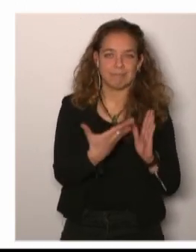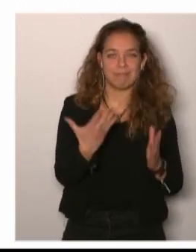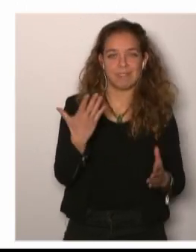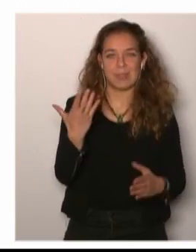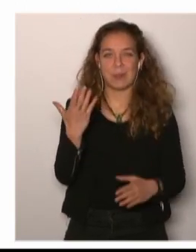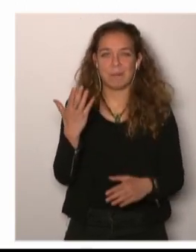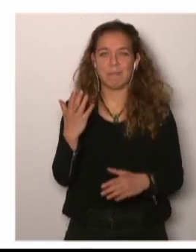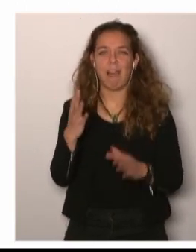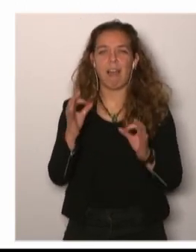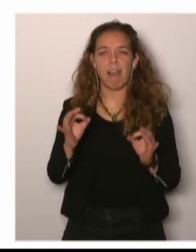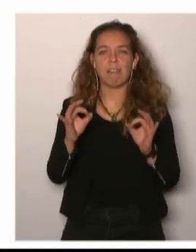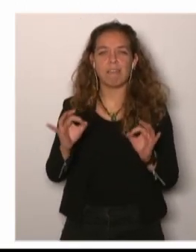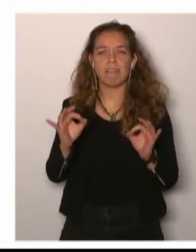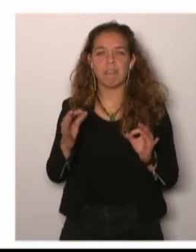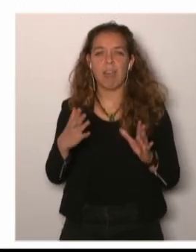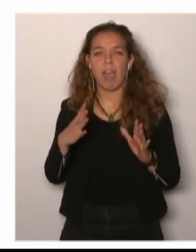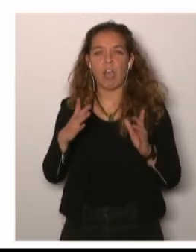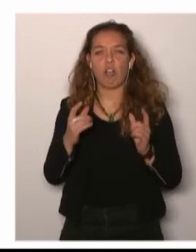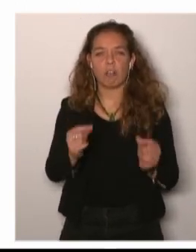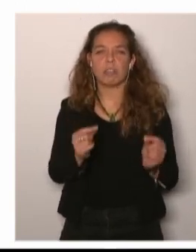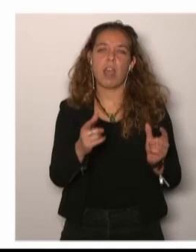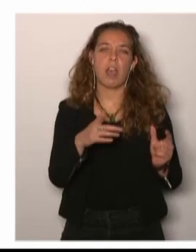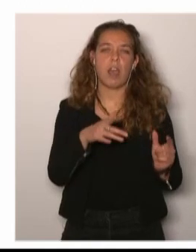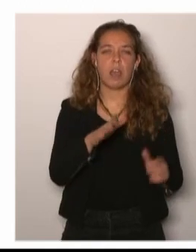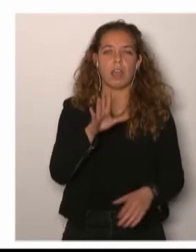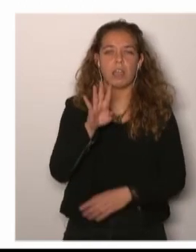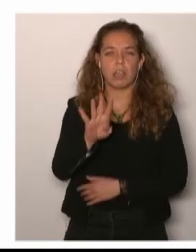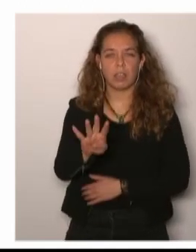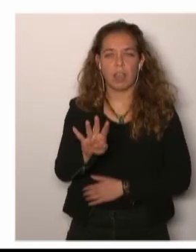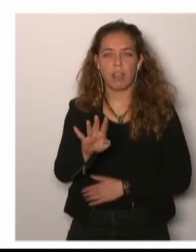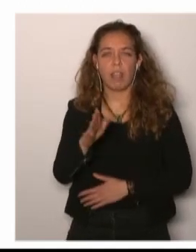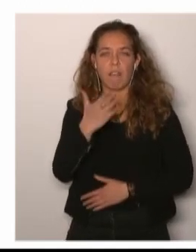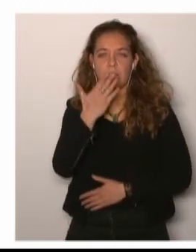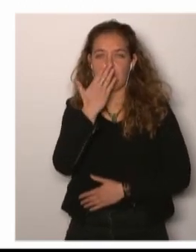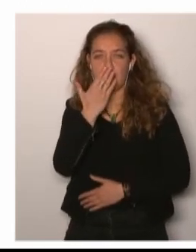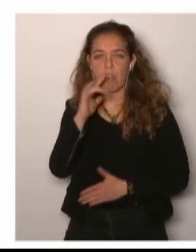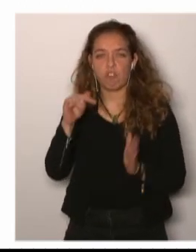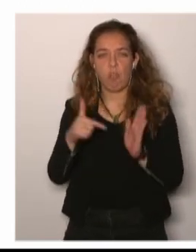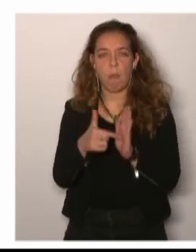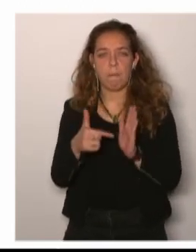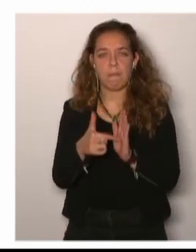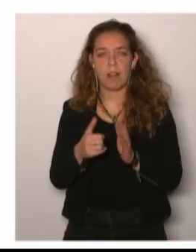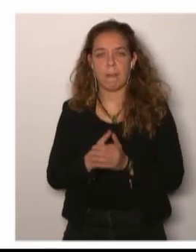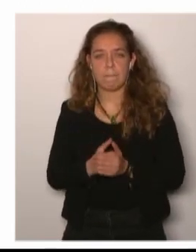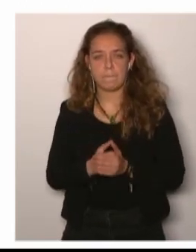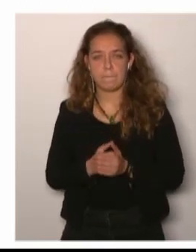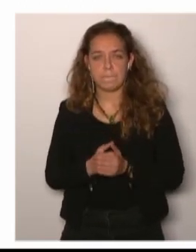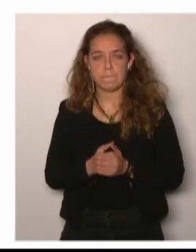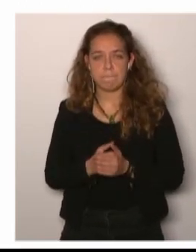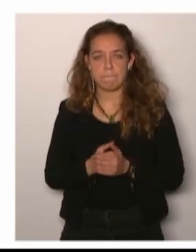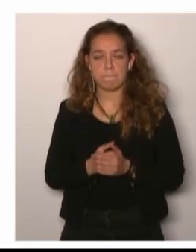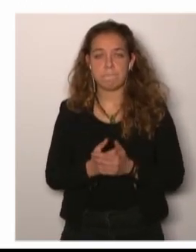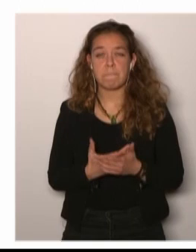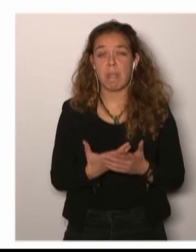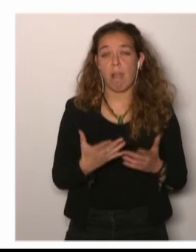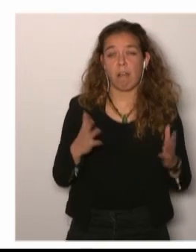year, and I quote, "Let's aspire to nothing less than an invincible alliance between researchers,